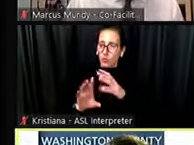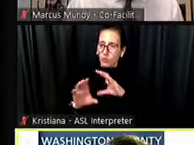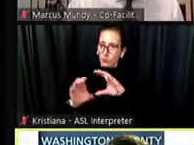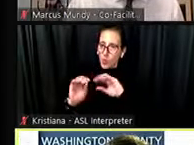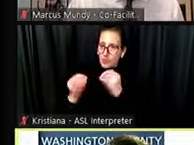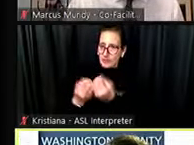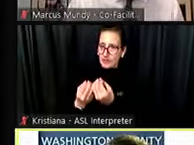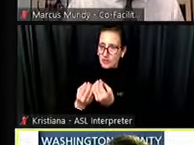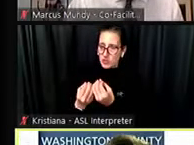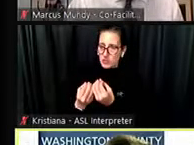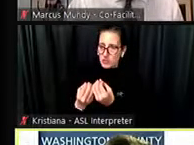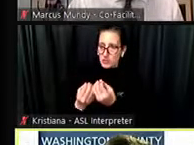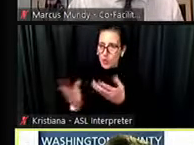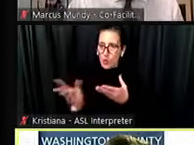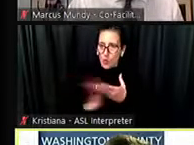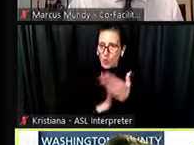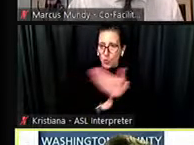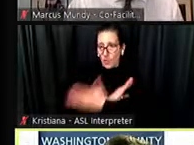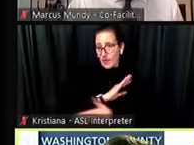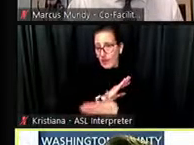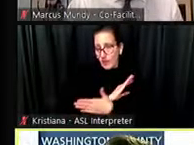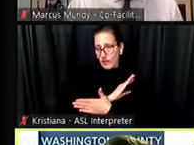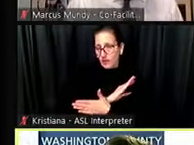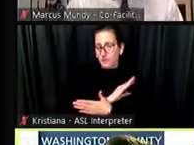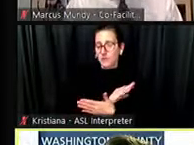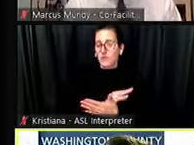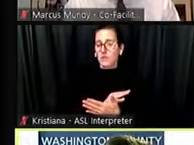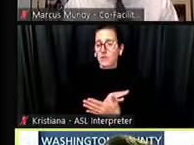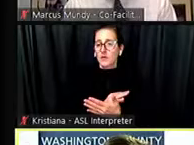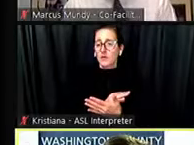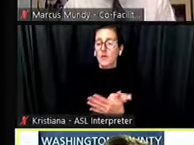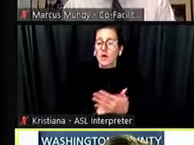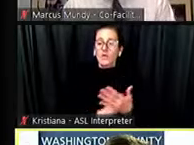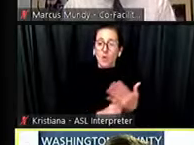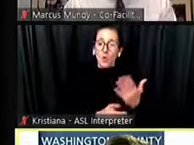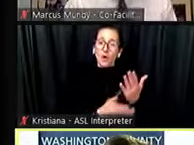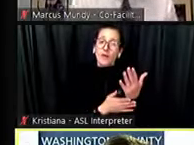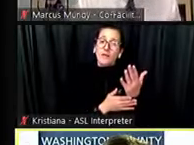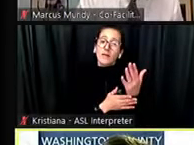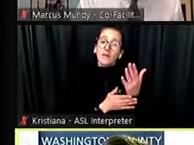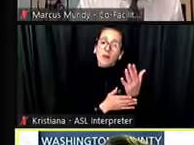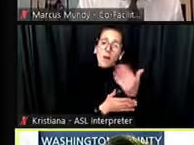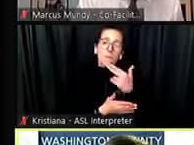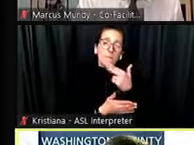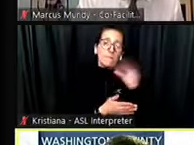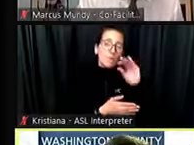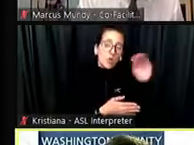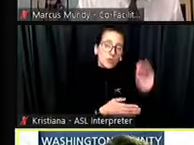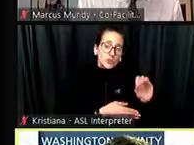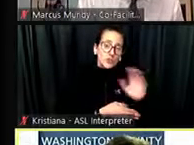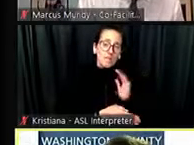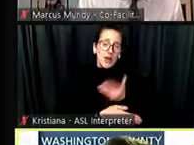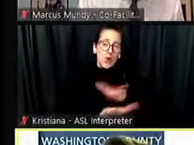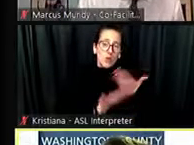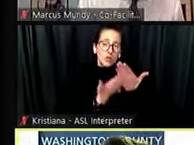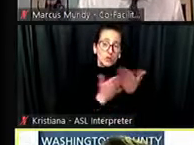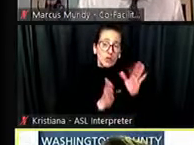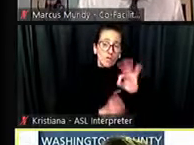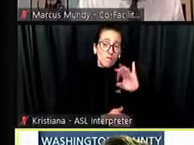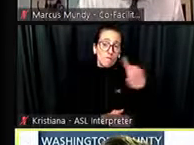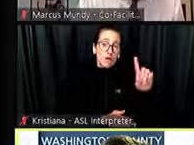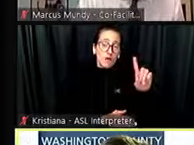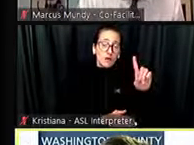The portion of our general fund does go right to the